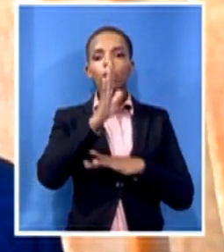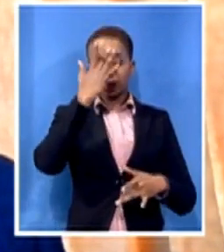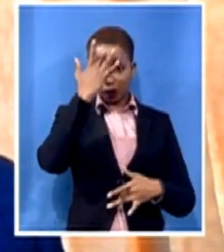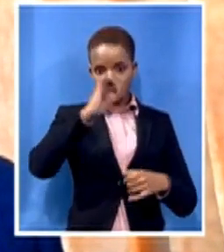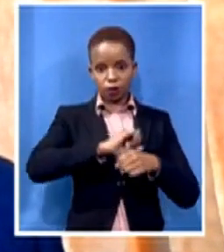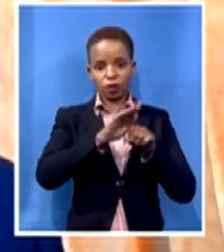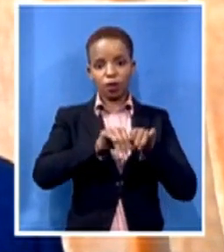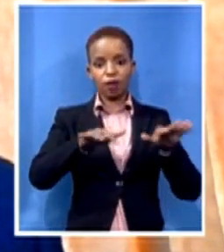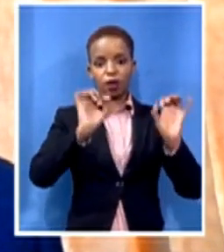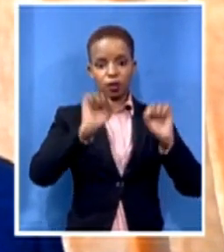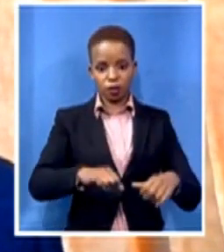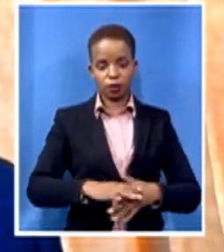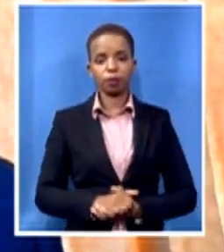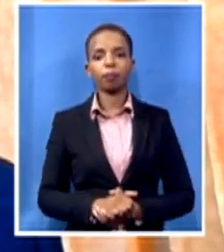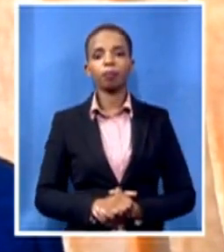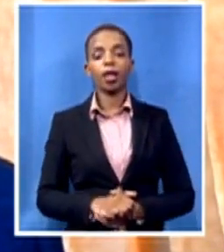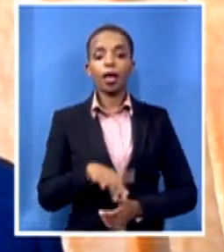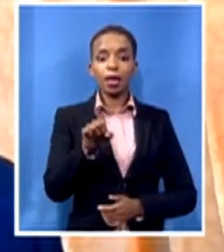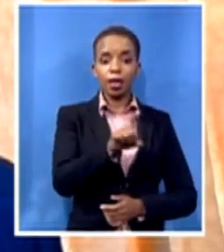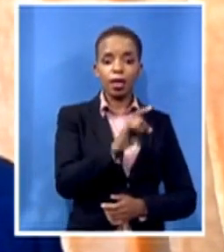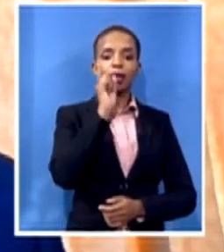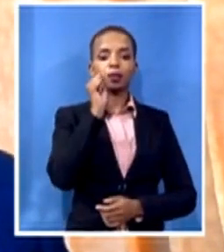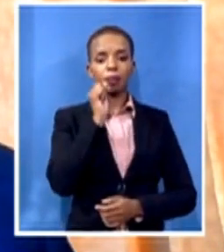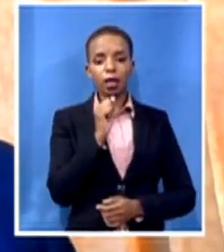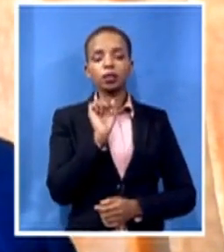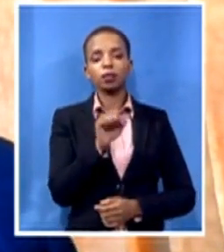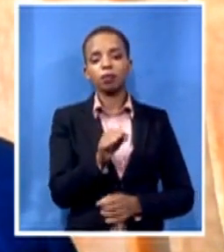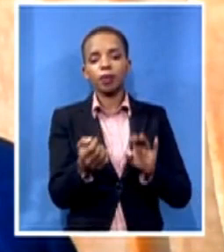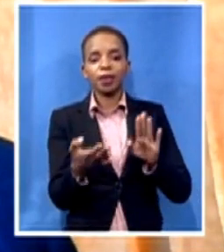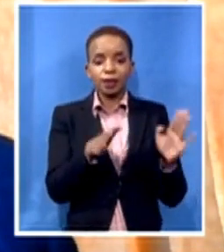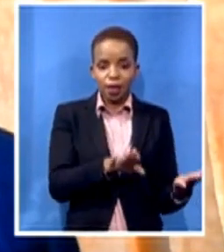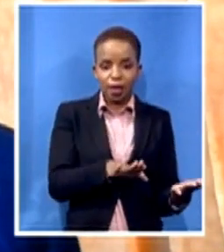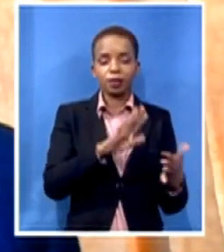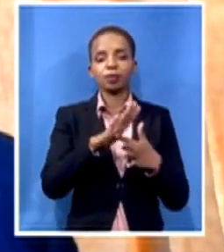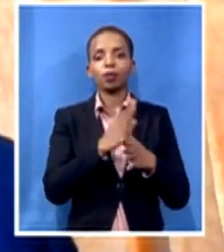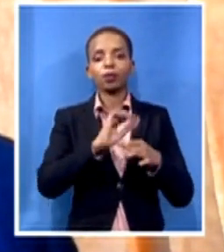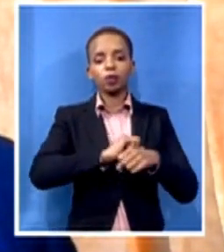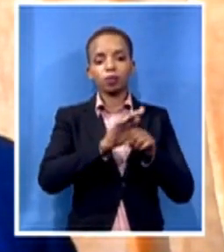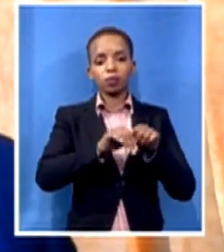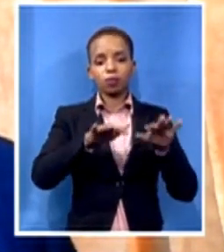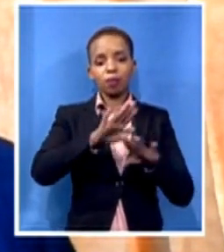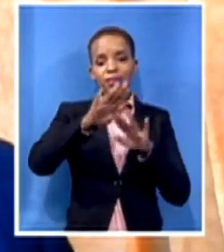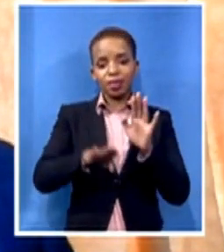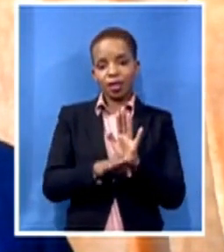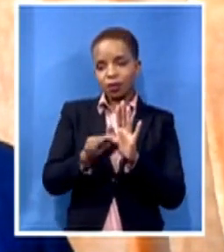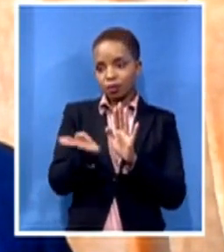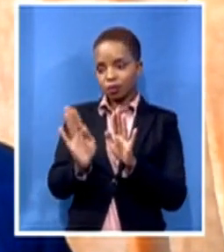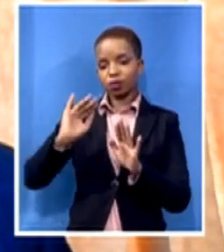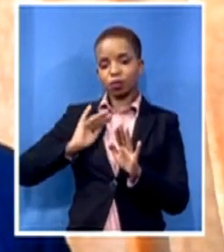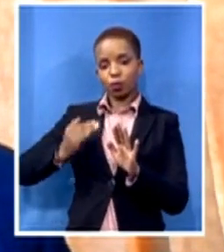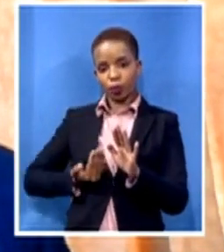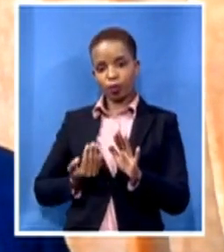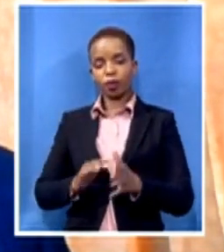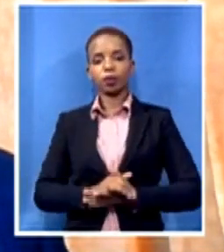succumb to COVID-19 disease more than women. We don't fully understand why they